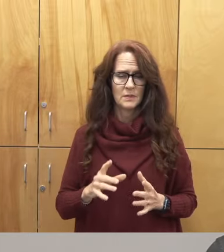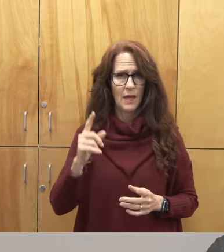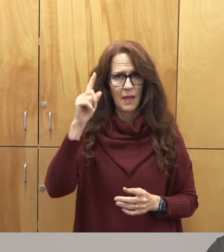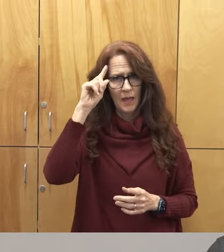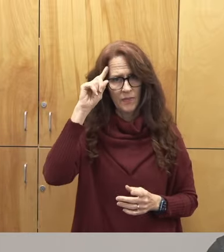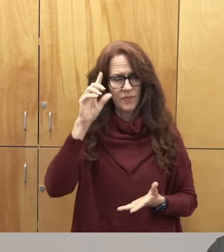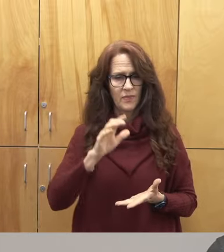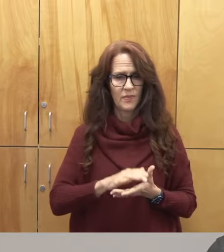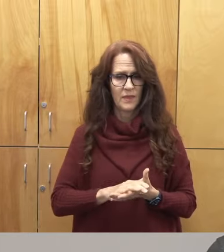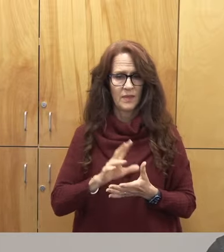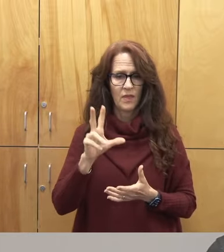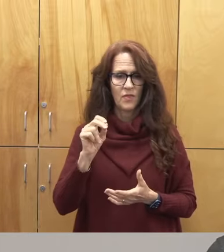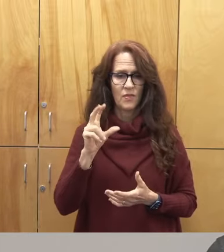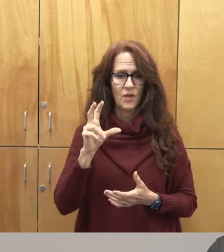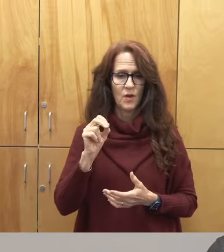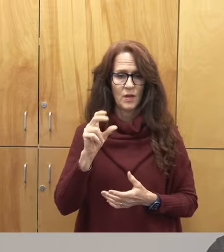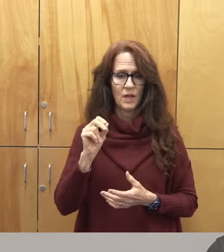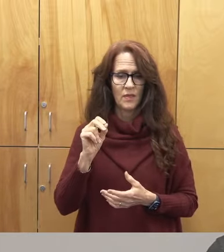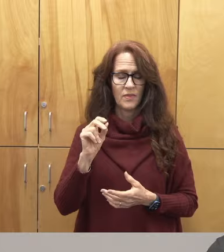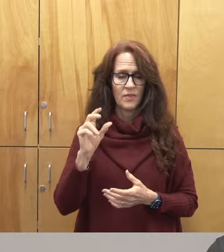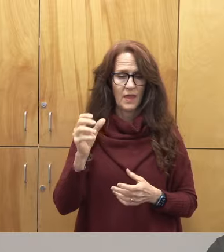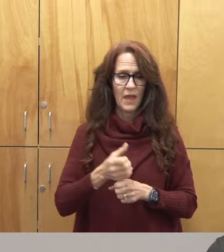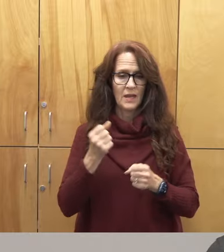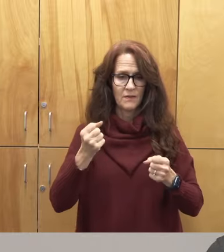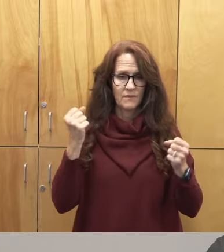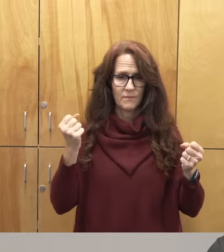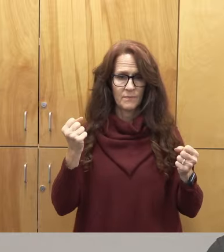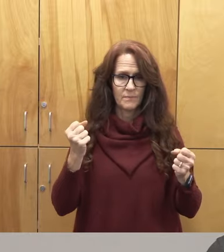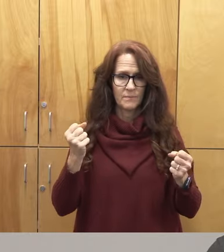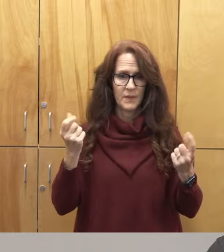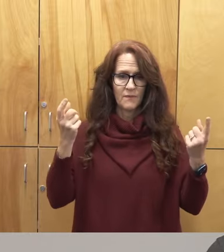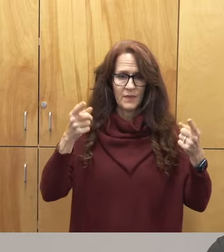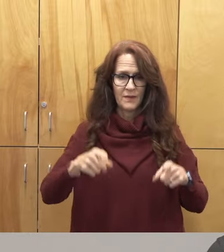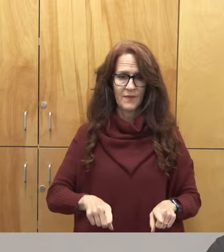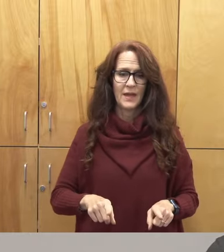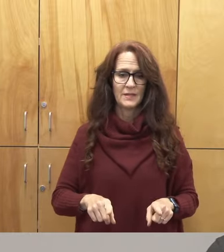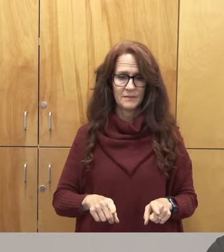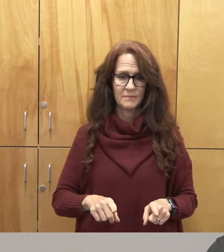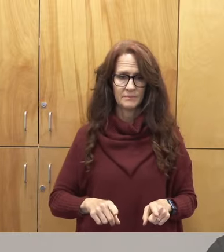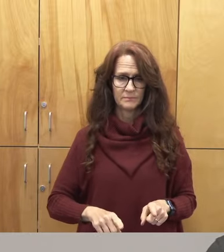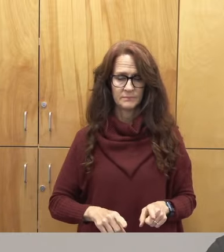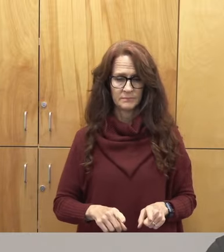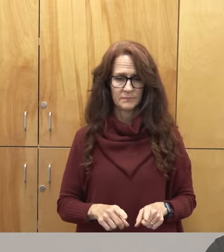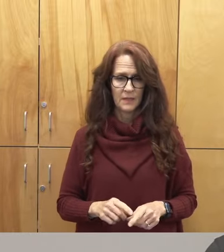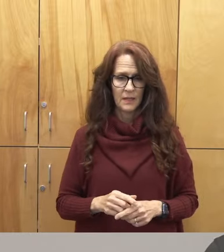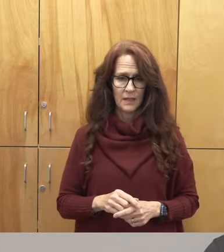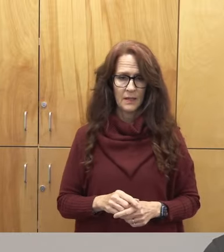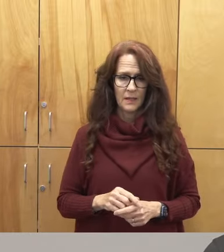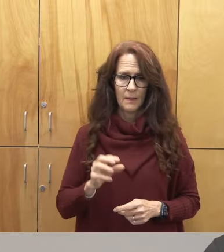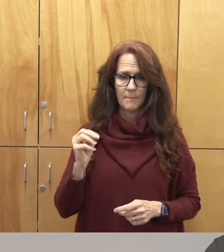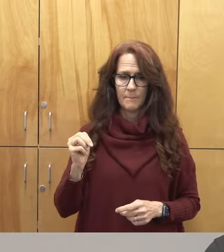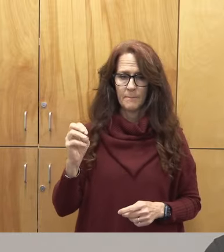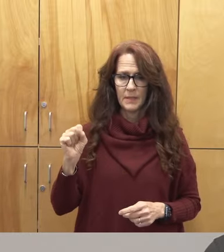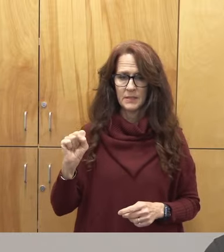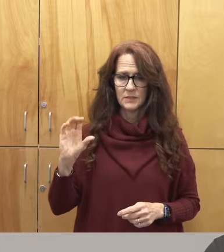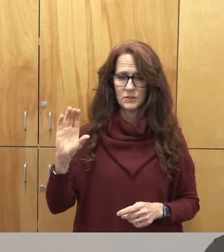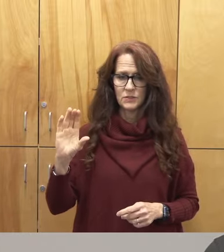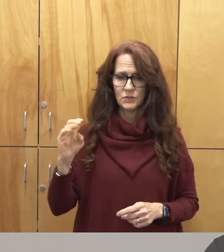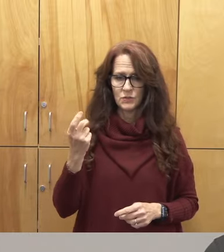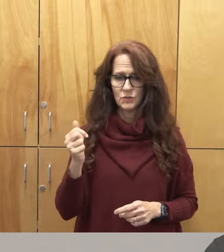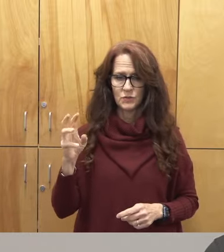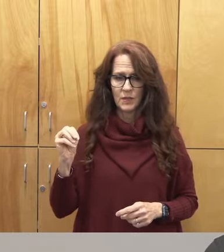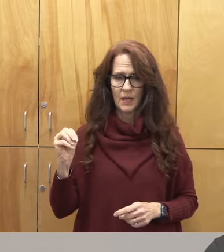was the 30th anniversary celebration of this event. So Ms. Chan Hopson and the KPA, which is